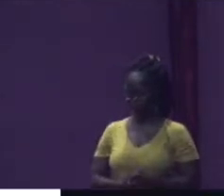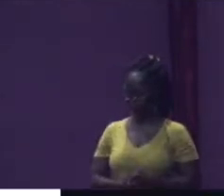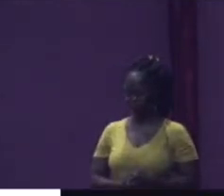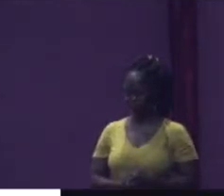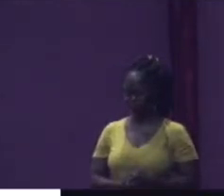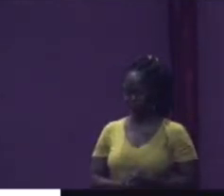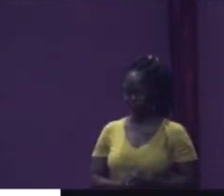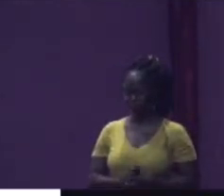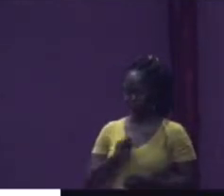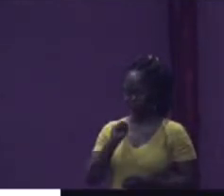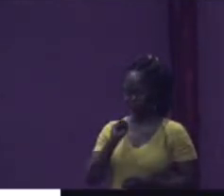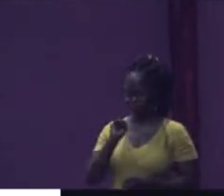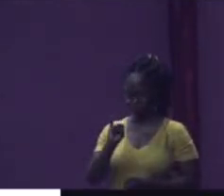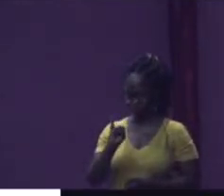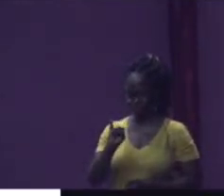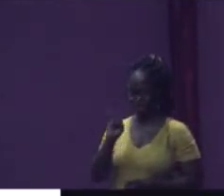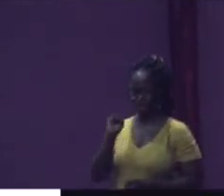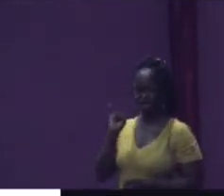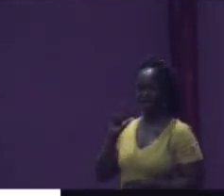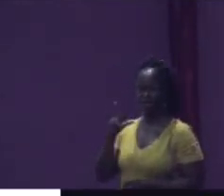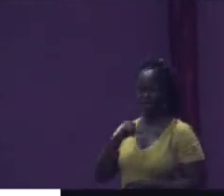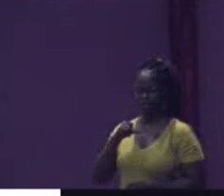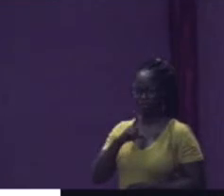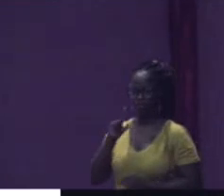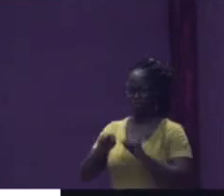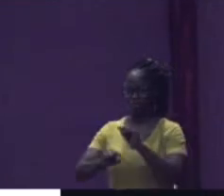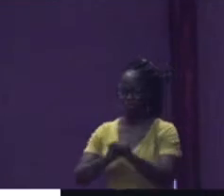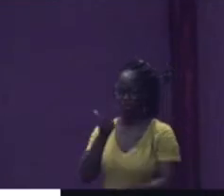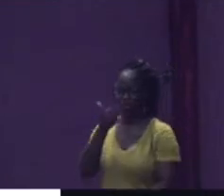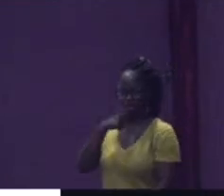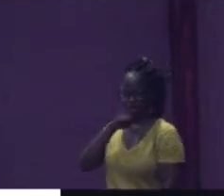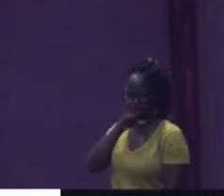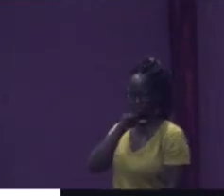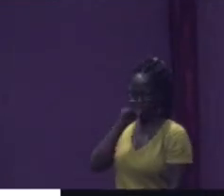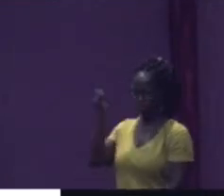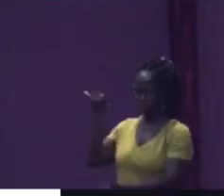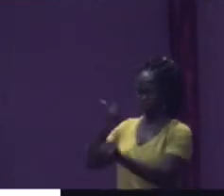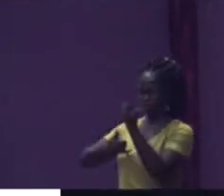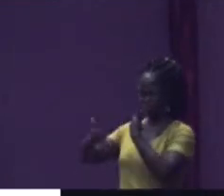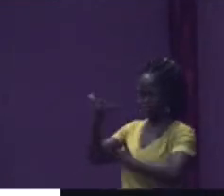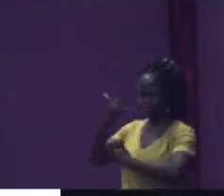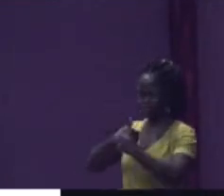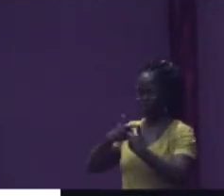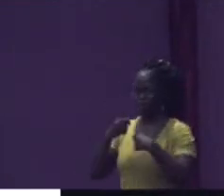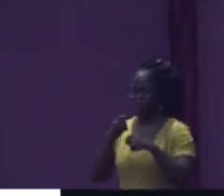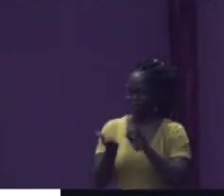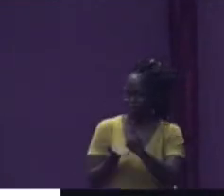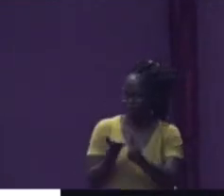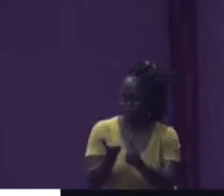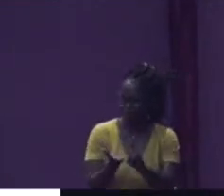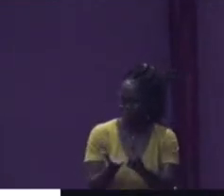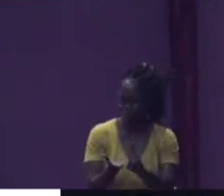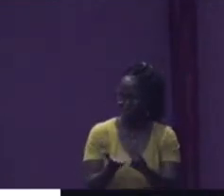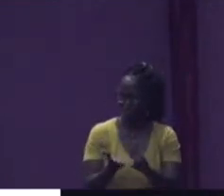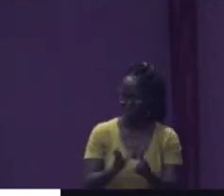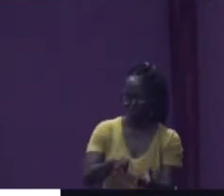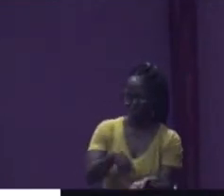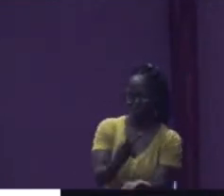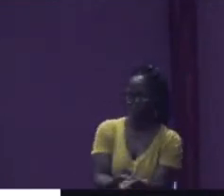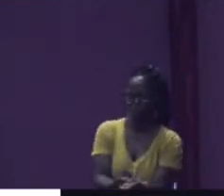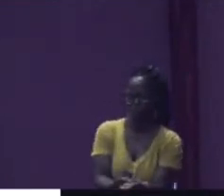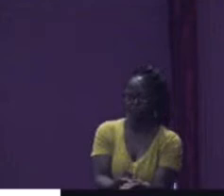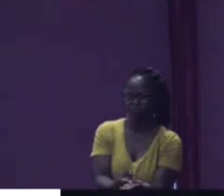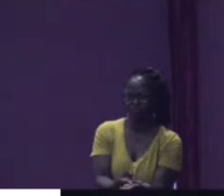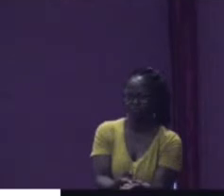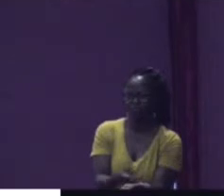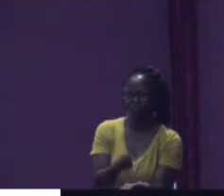down. And if she did not, if anything happened, she would be held responsible